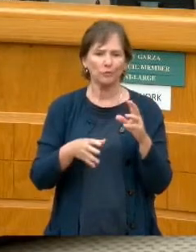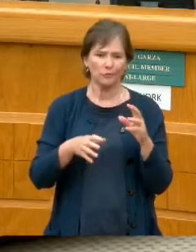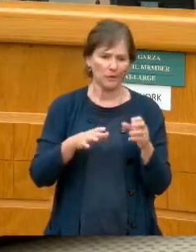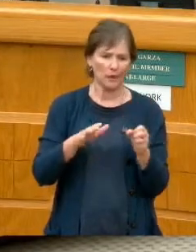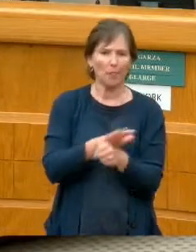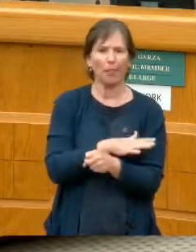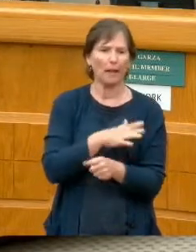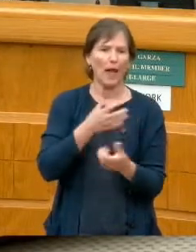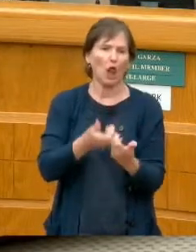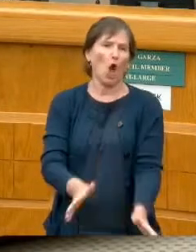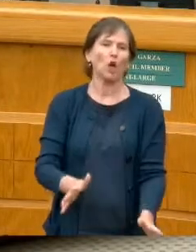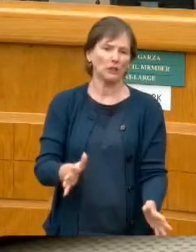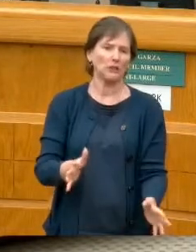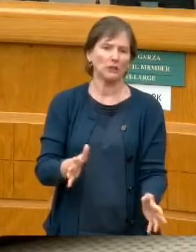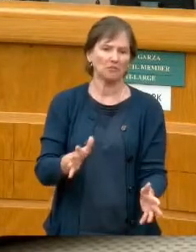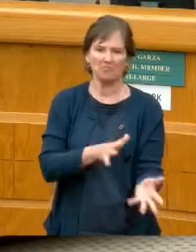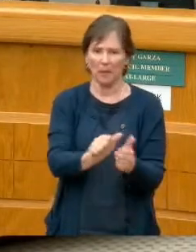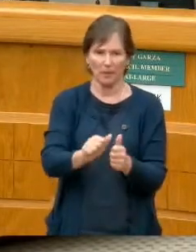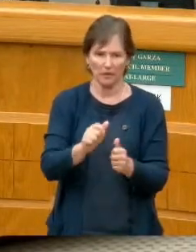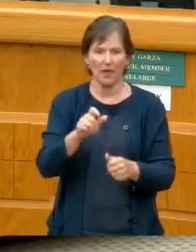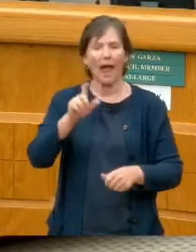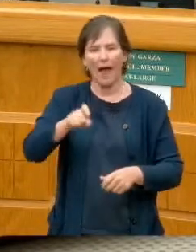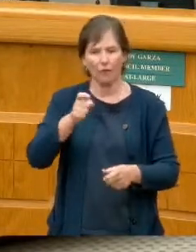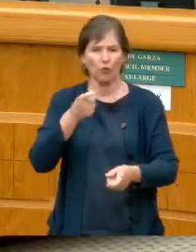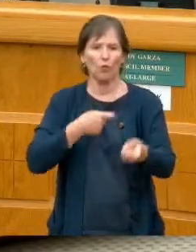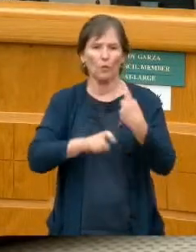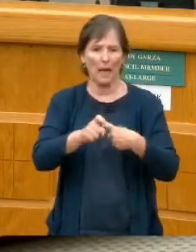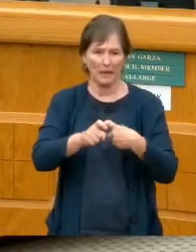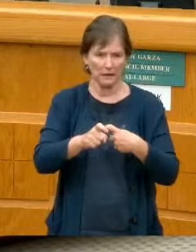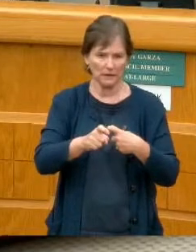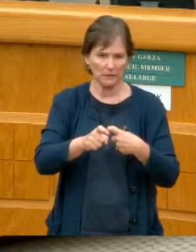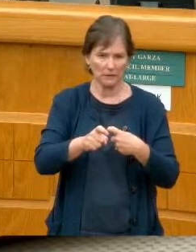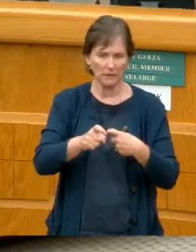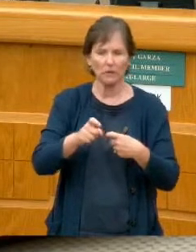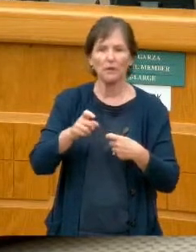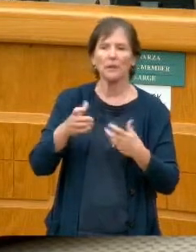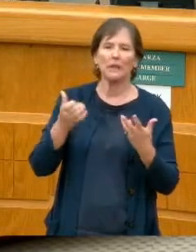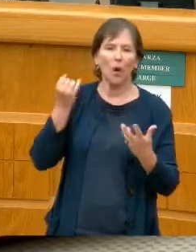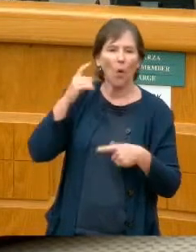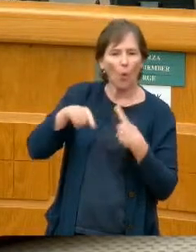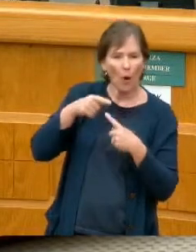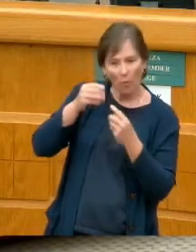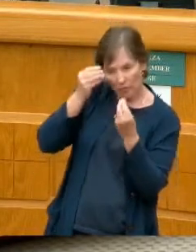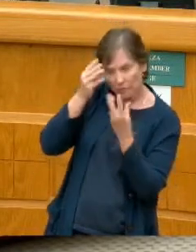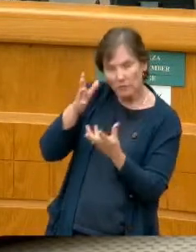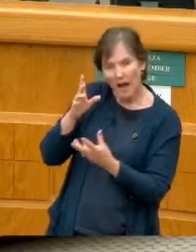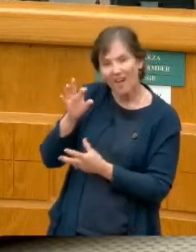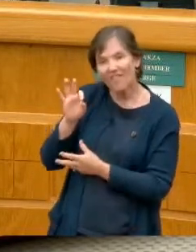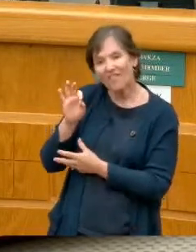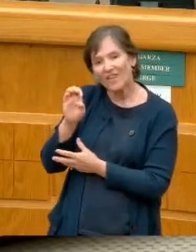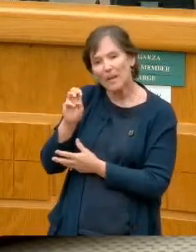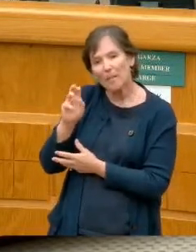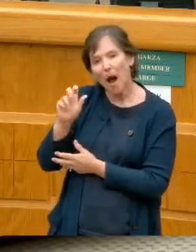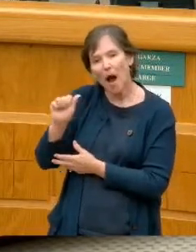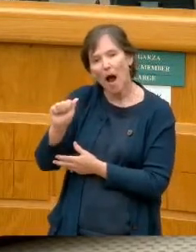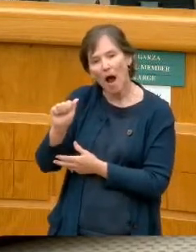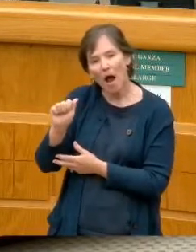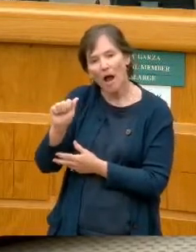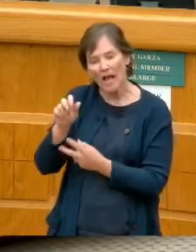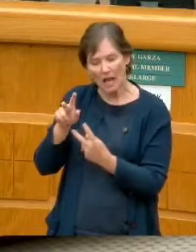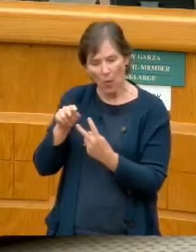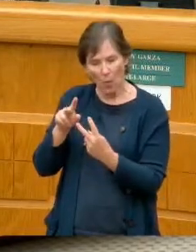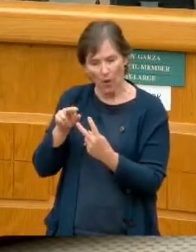damage estimate. So when FEMA gets involved, no matter what, repair or replace, they will